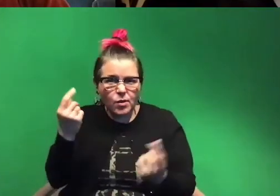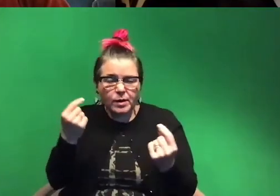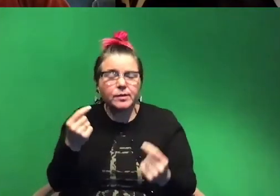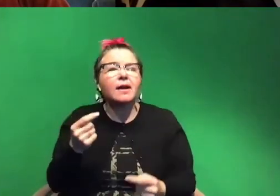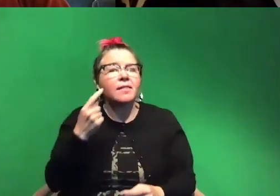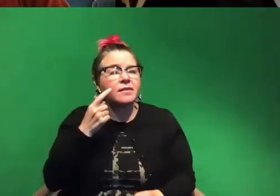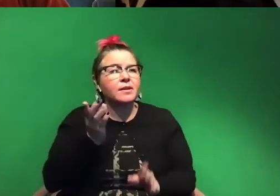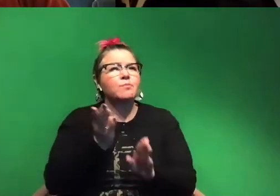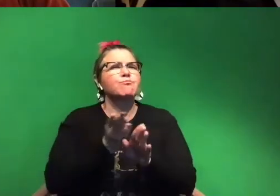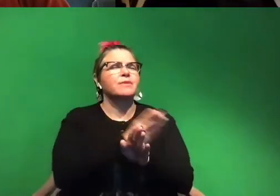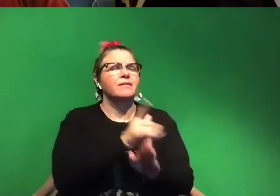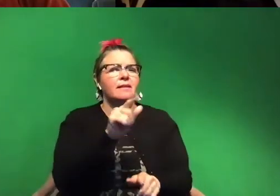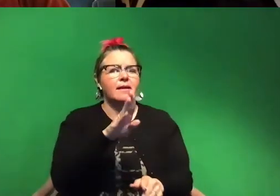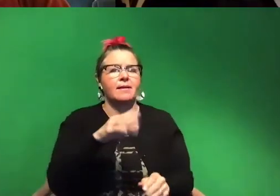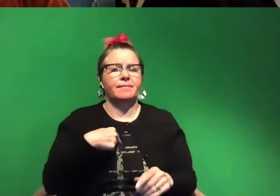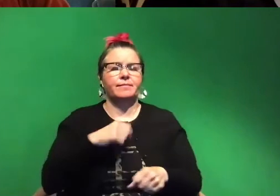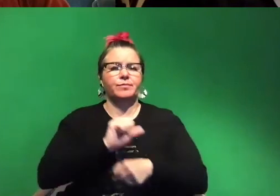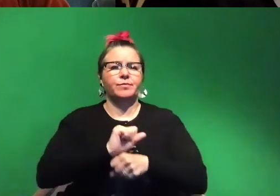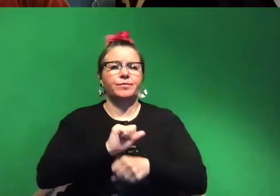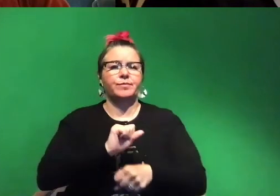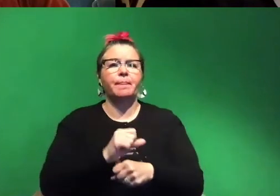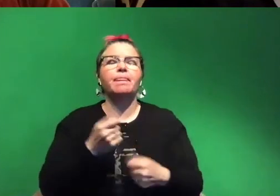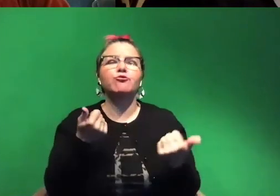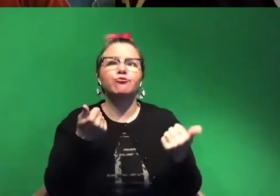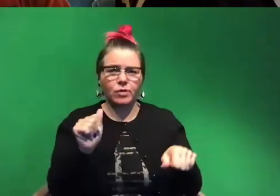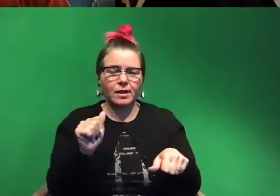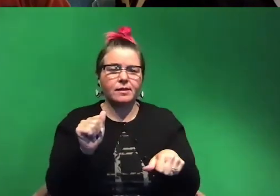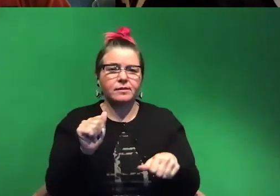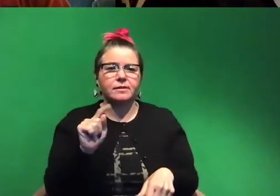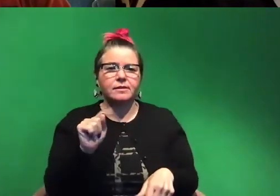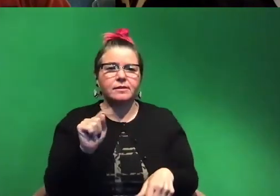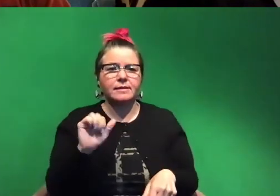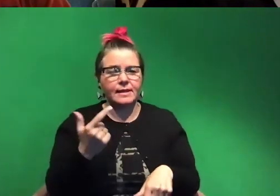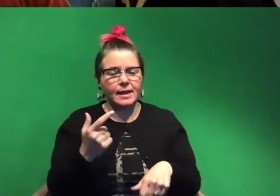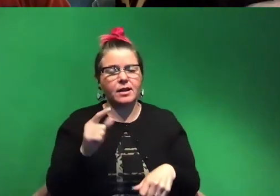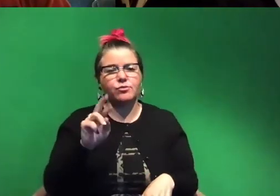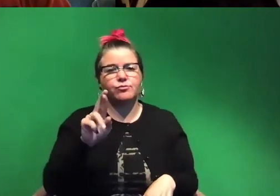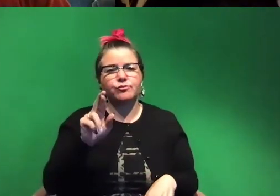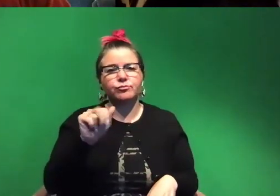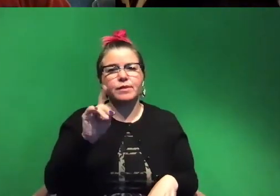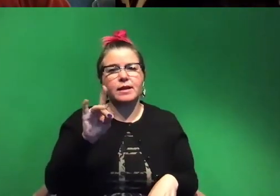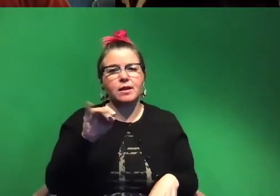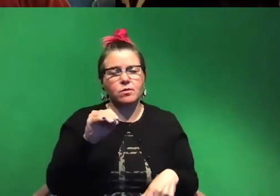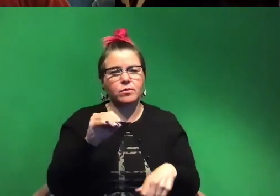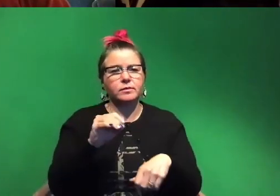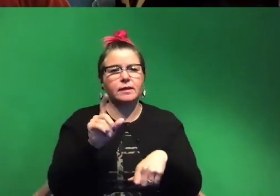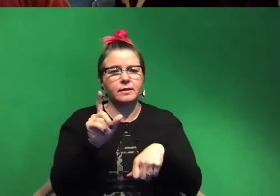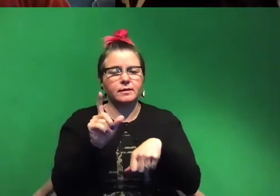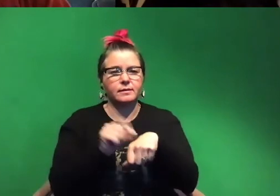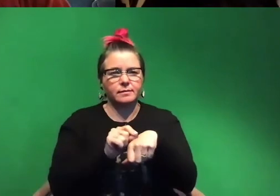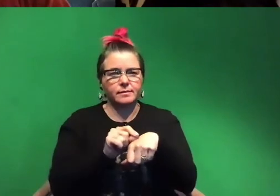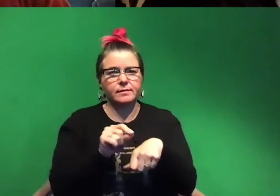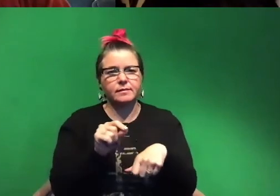previously in the lab that I was working in, they had tried to do radio tagging with them. So it just involves putting a